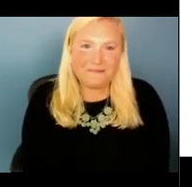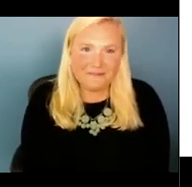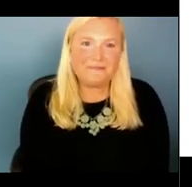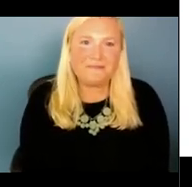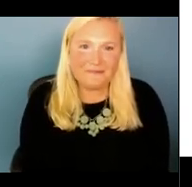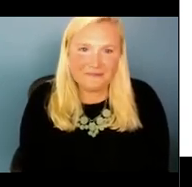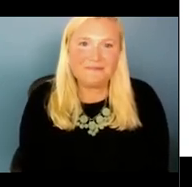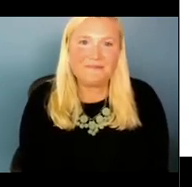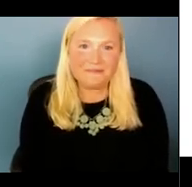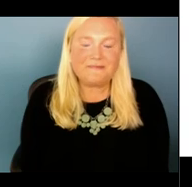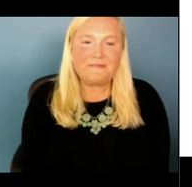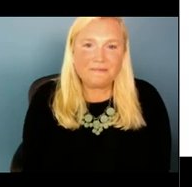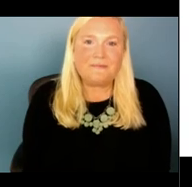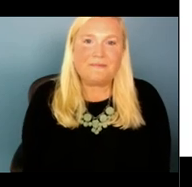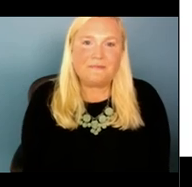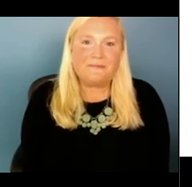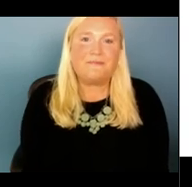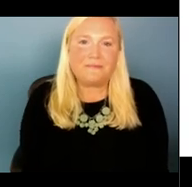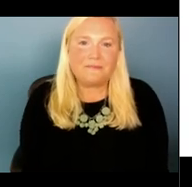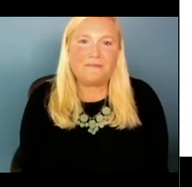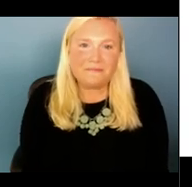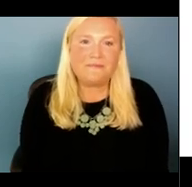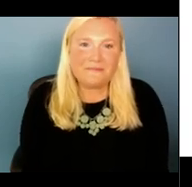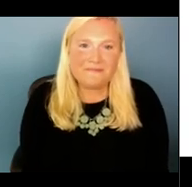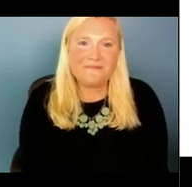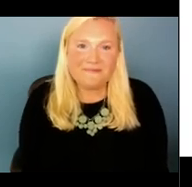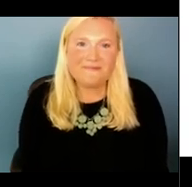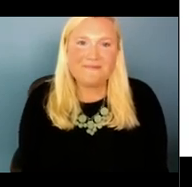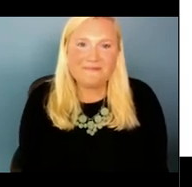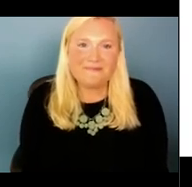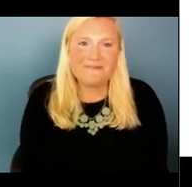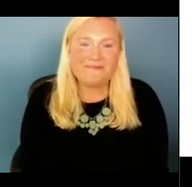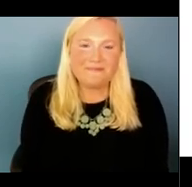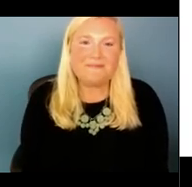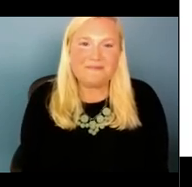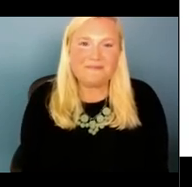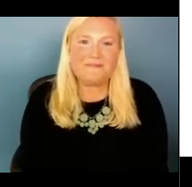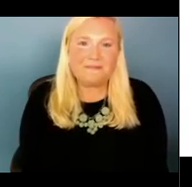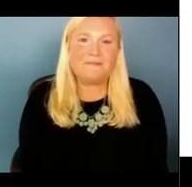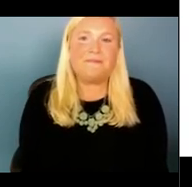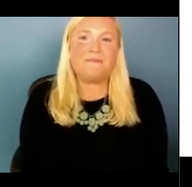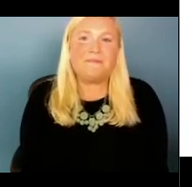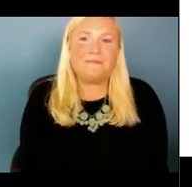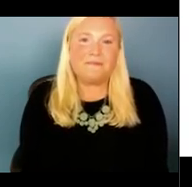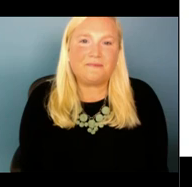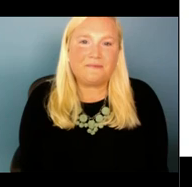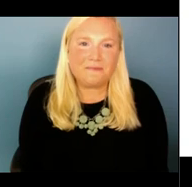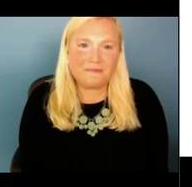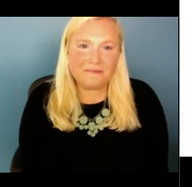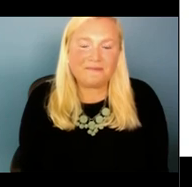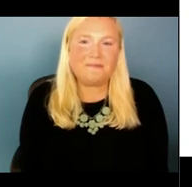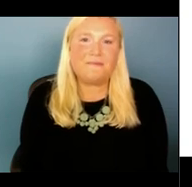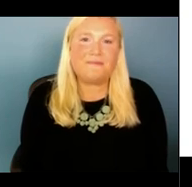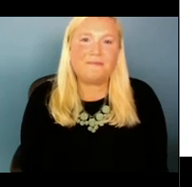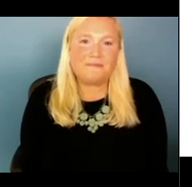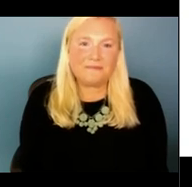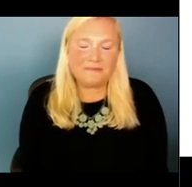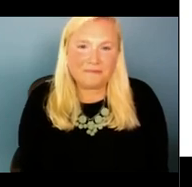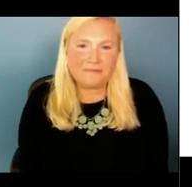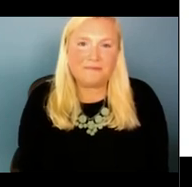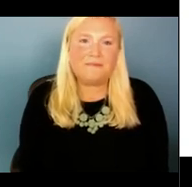For a long time, we really didn't know. We had a lot of ideas. And if you look at the history of our field, there have been many, many different